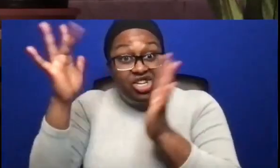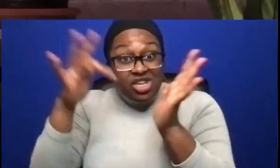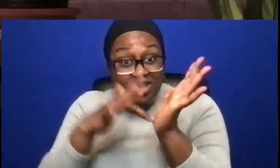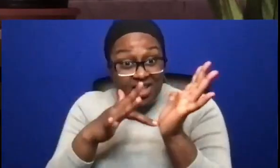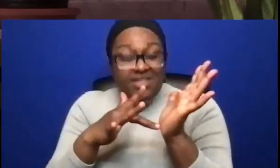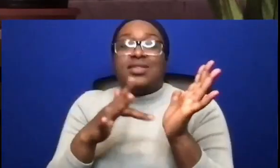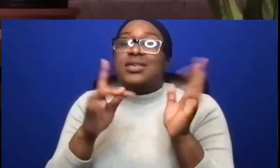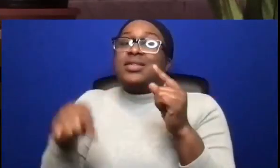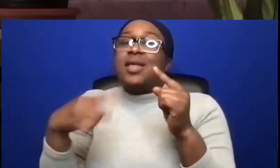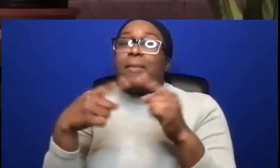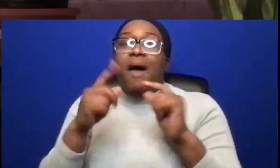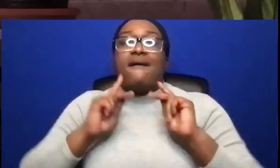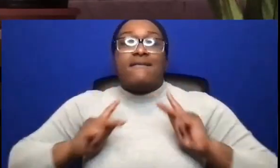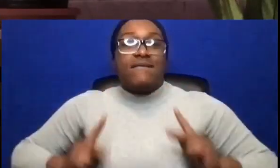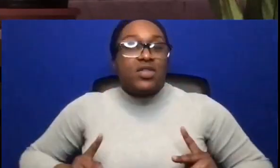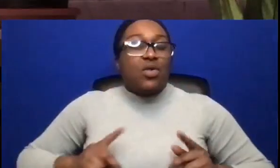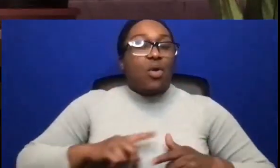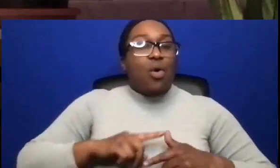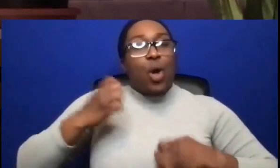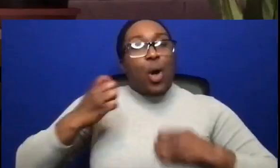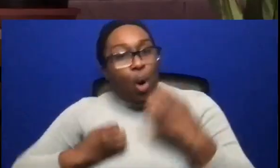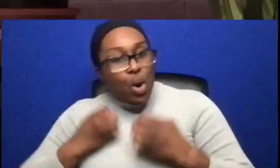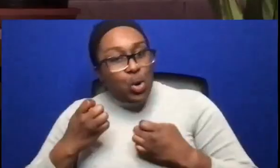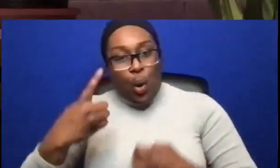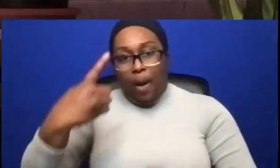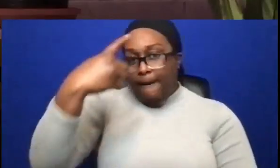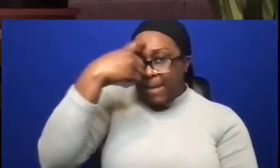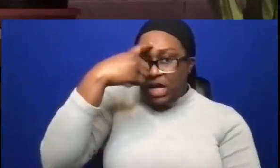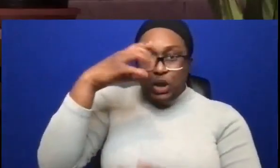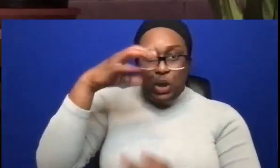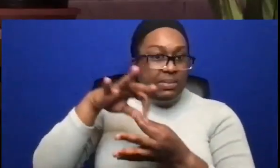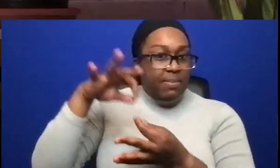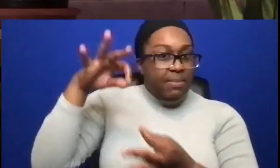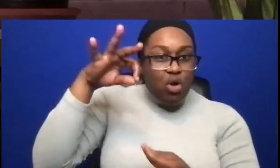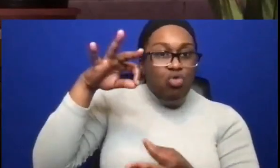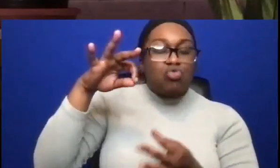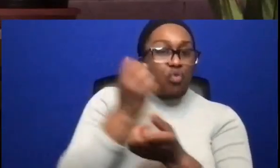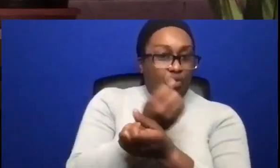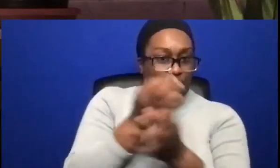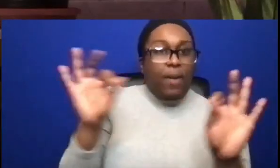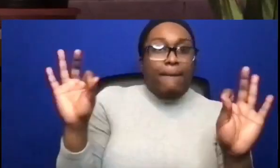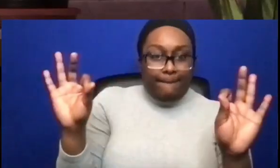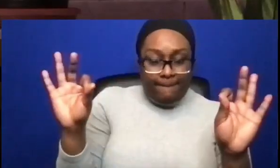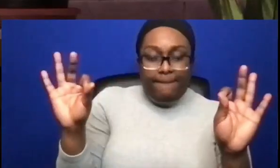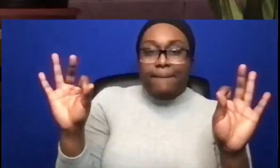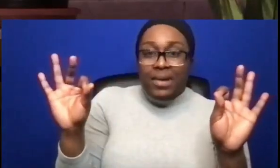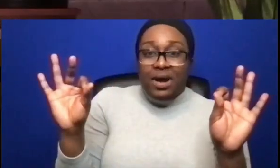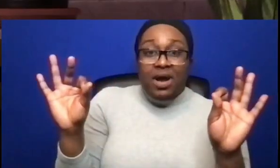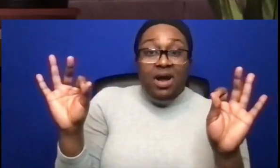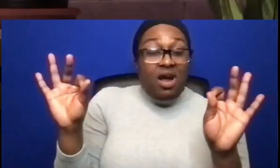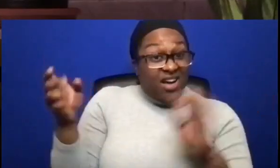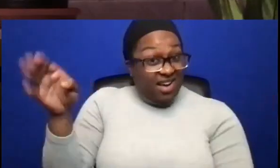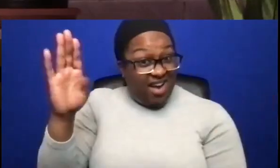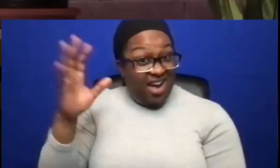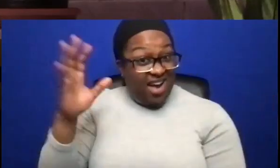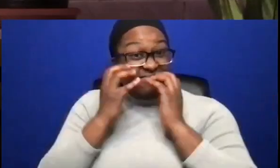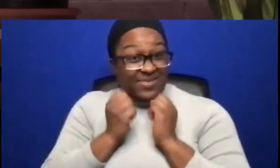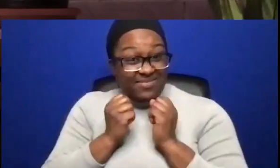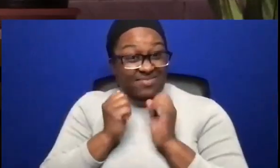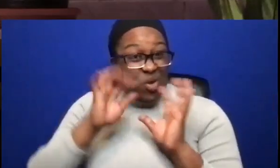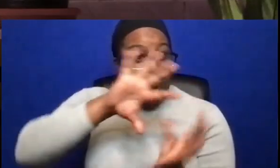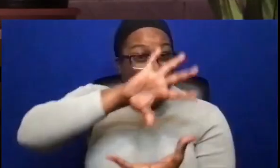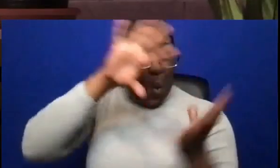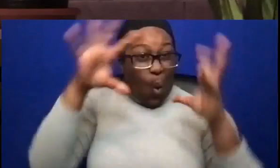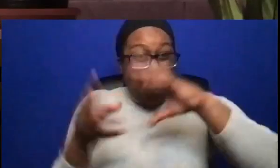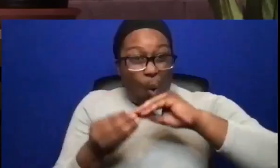physical, emotional, mental, and spiritual freedom. God cares about the whole person